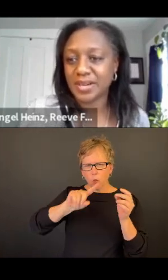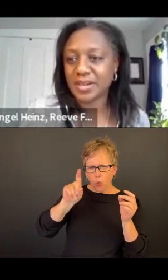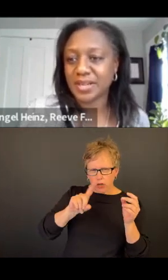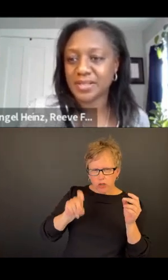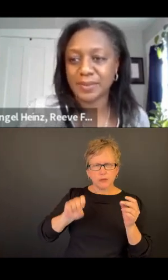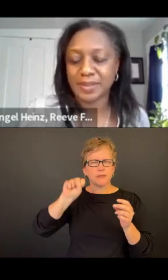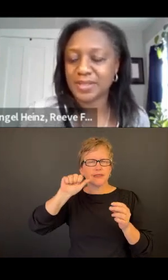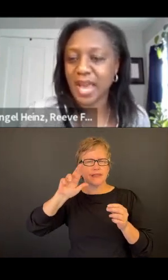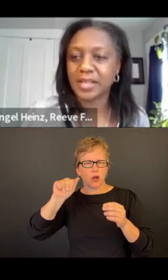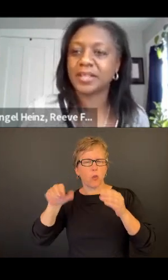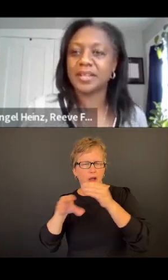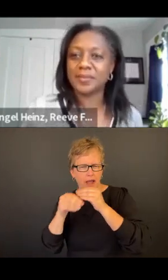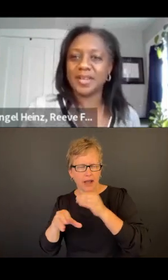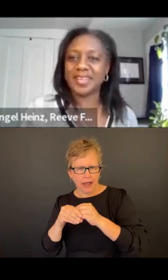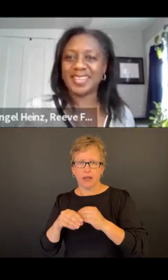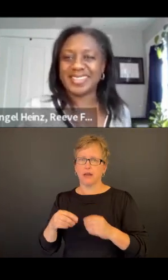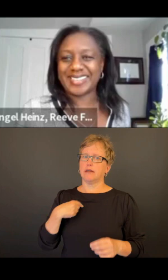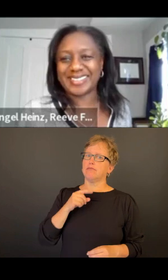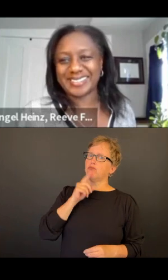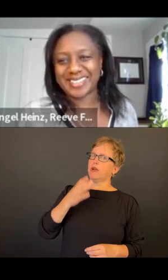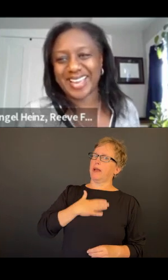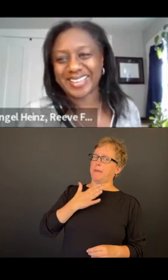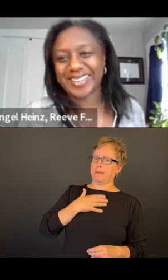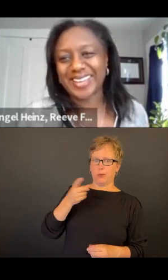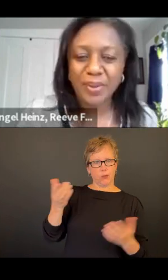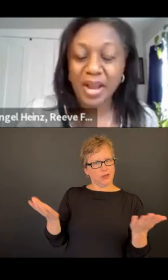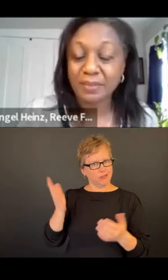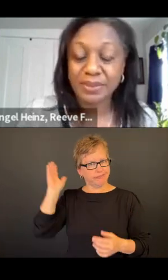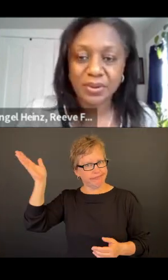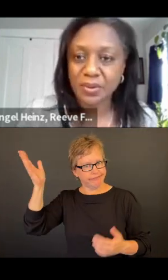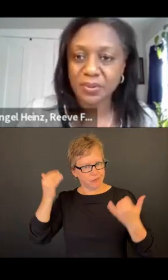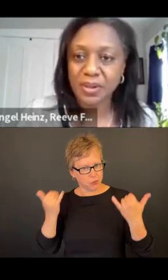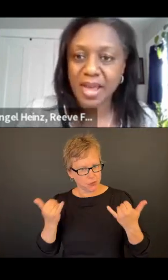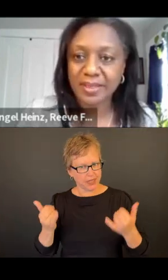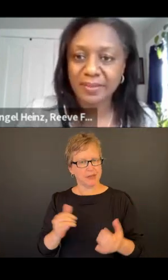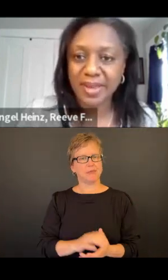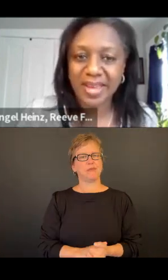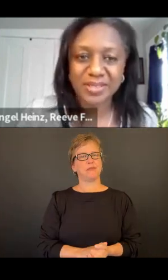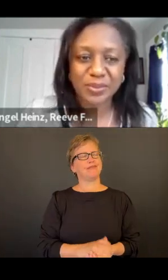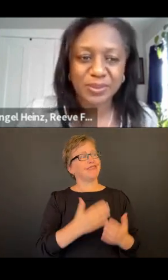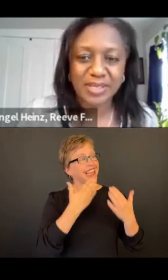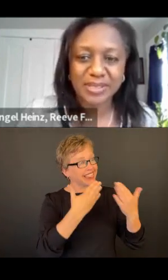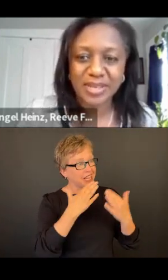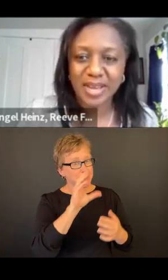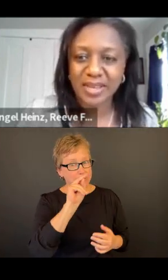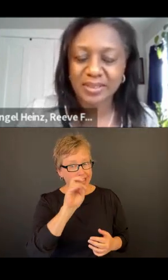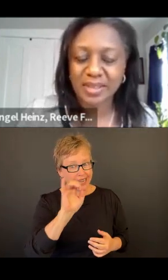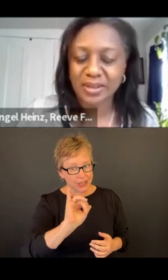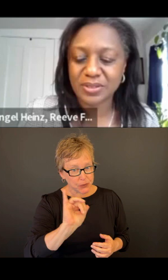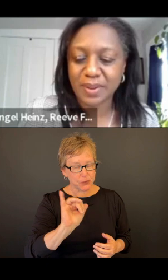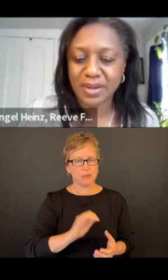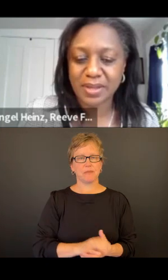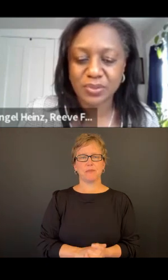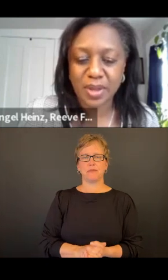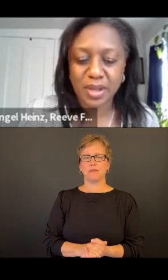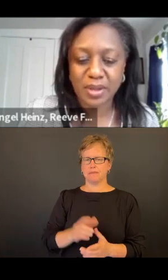but Sarah has been tackling them in the chat. But I'm so glad that we had you present today, and thank